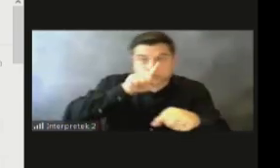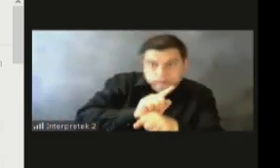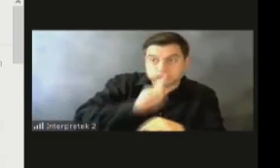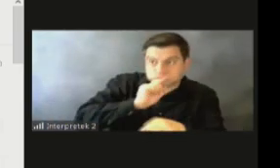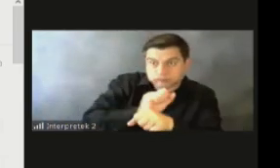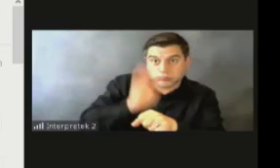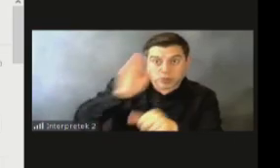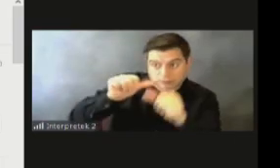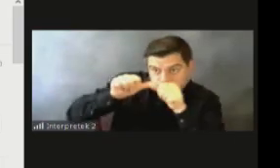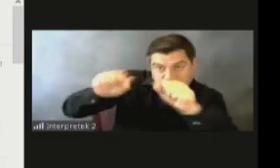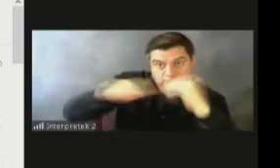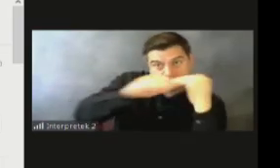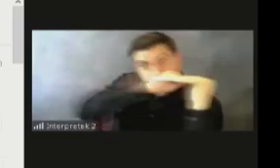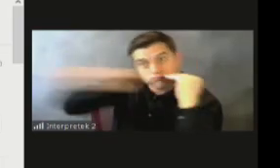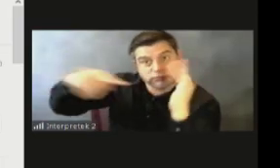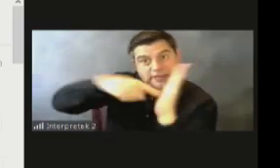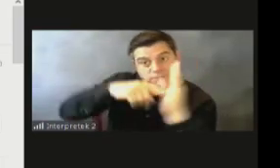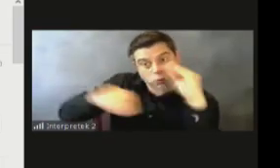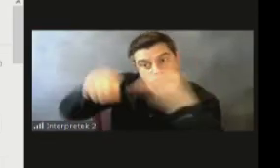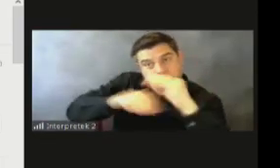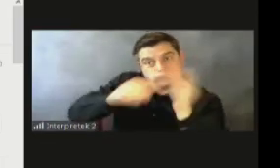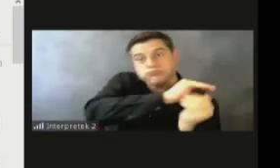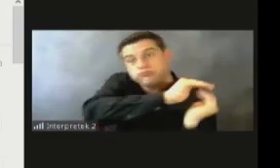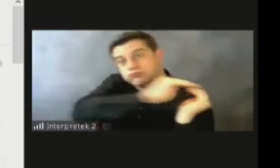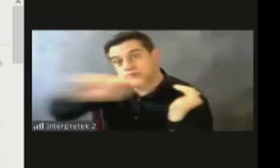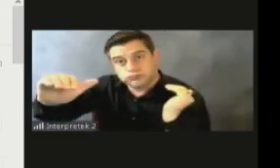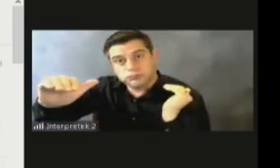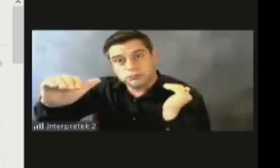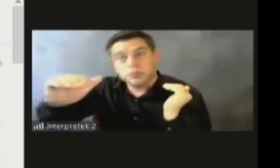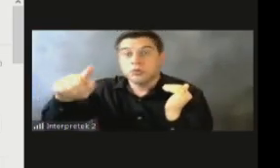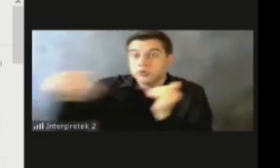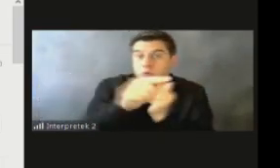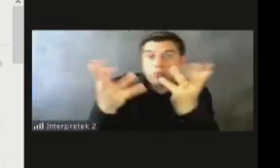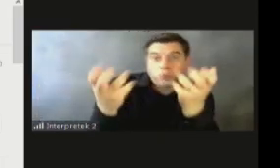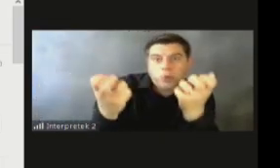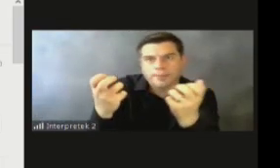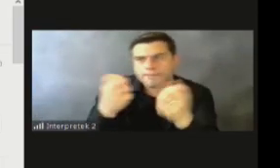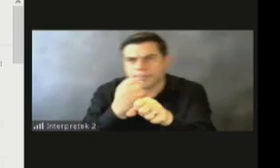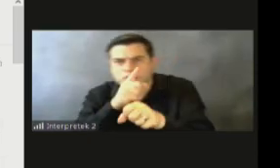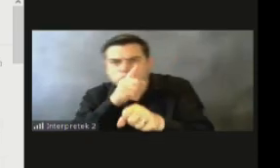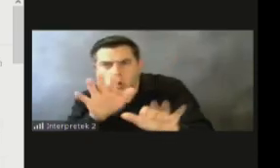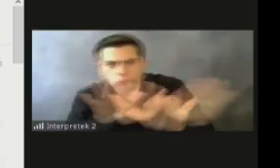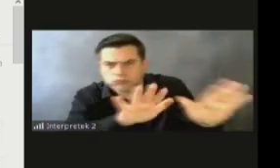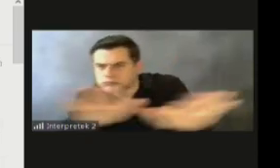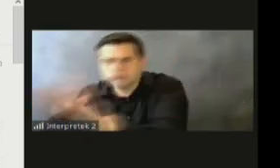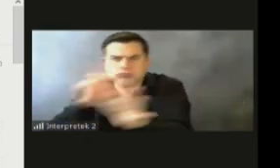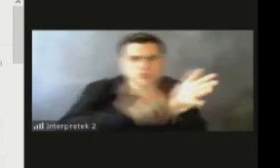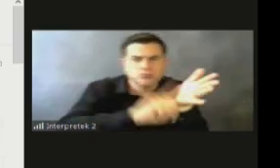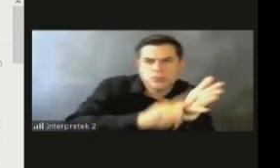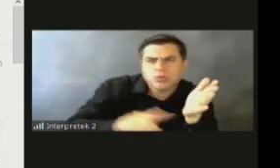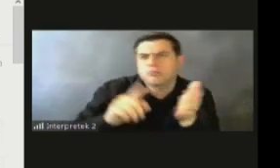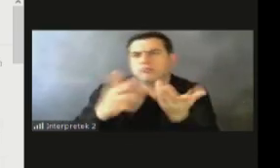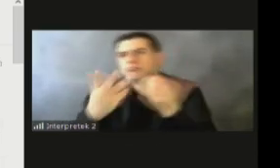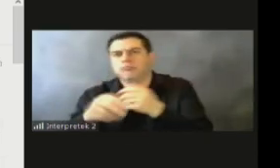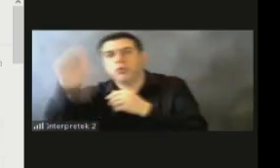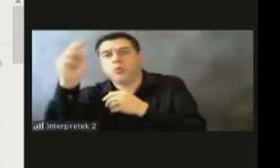makes the most sense that you want to preserve affordability. In the Northwest side, for example, where you want